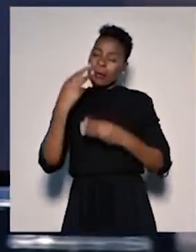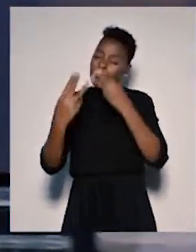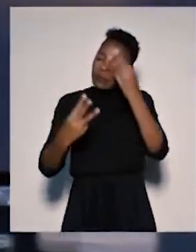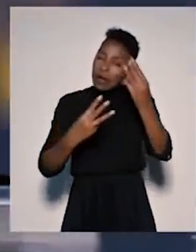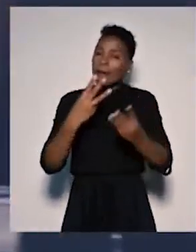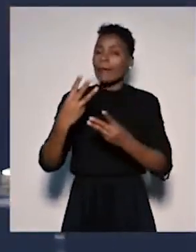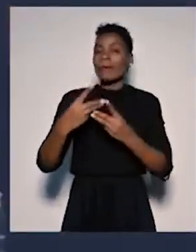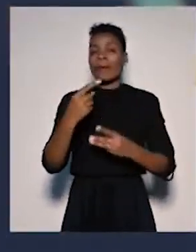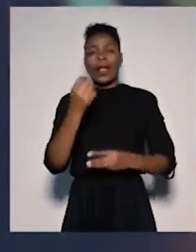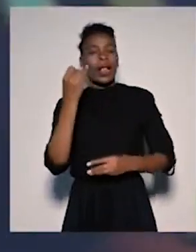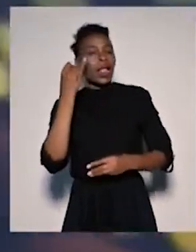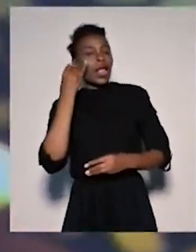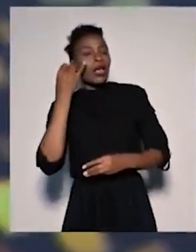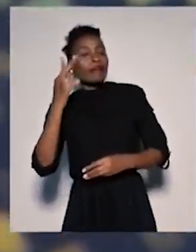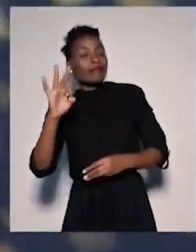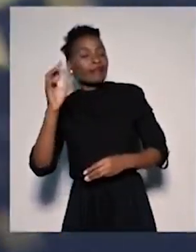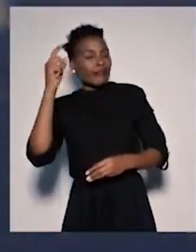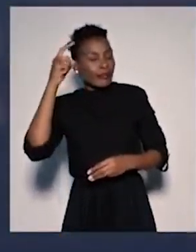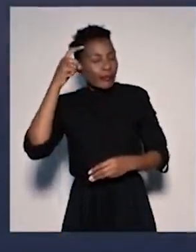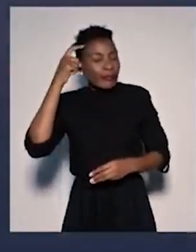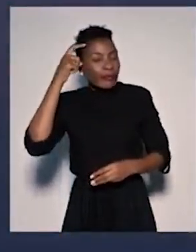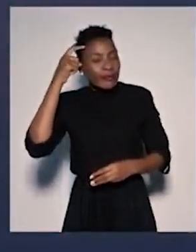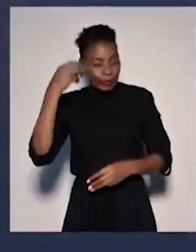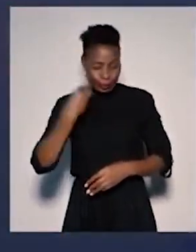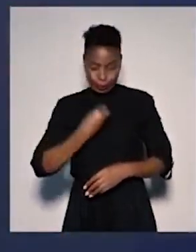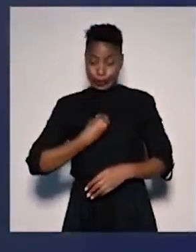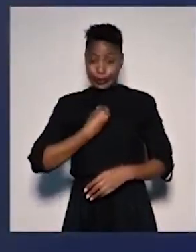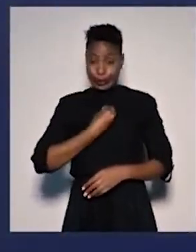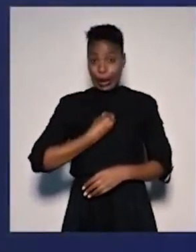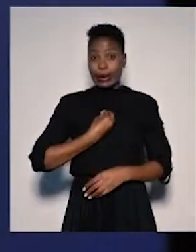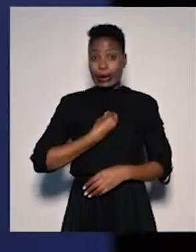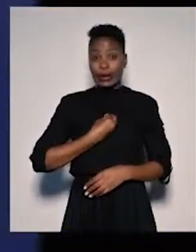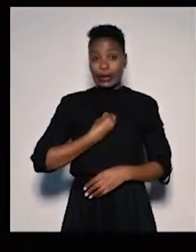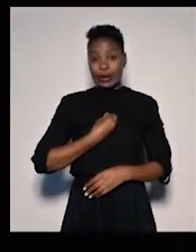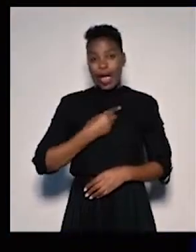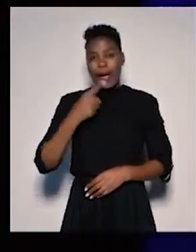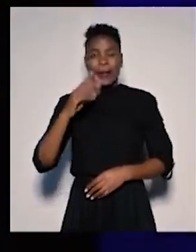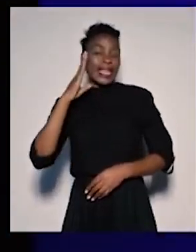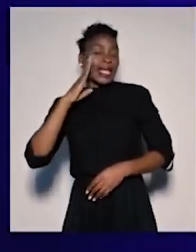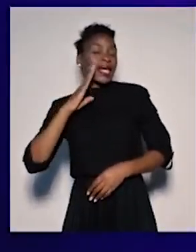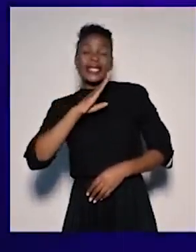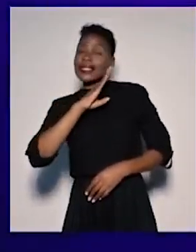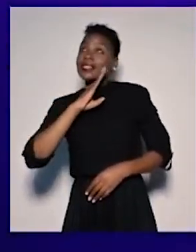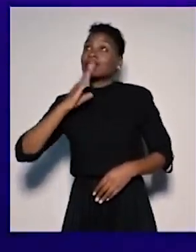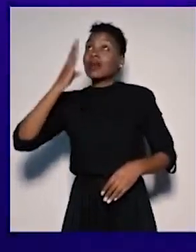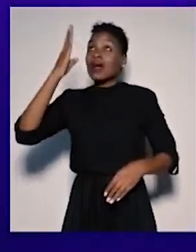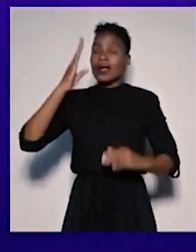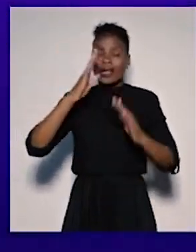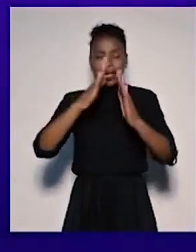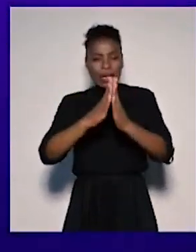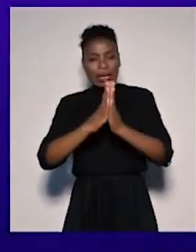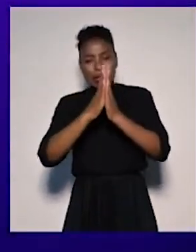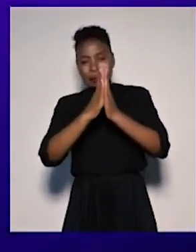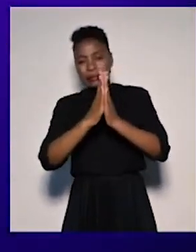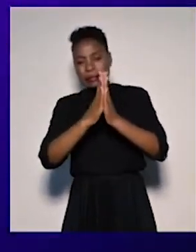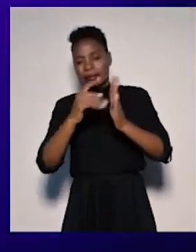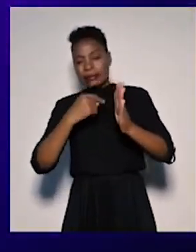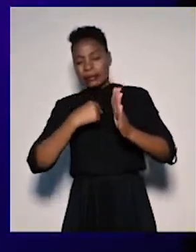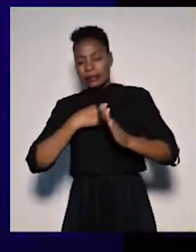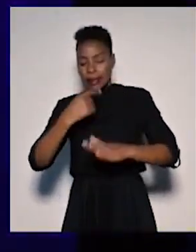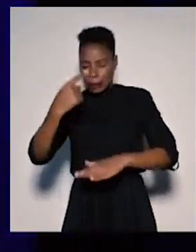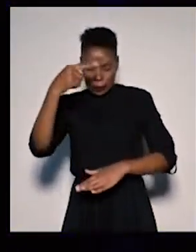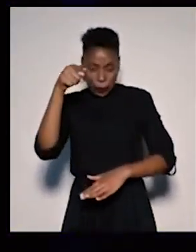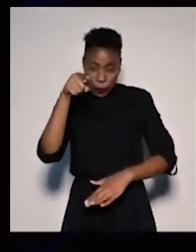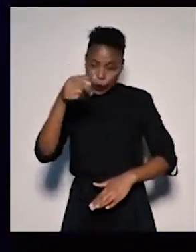out when you are still young, by the grace of God, I pray that you will know